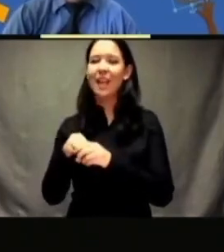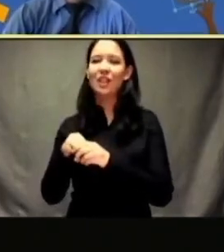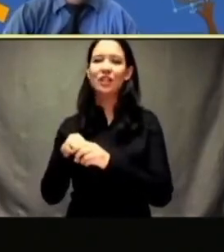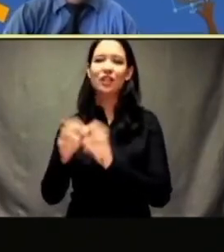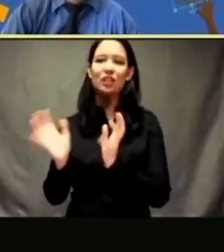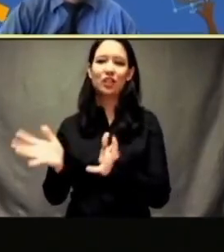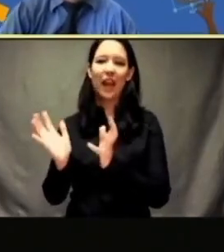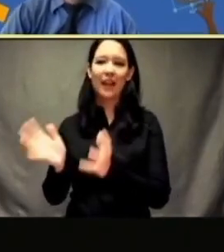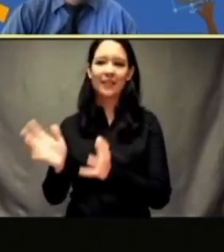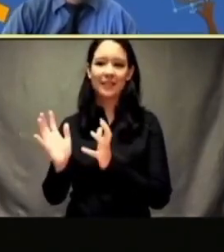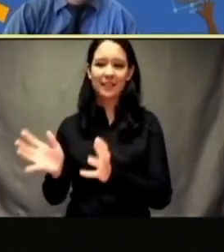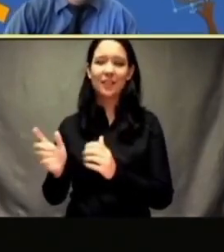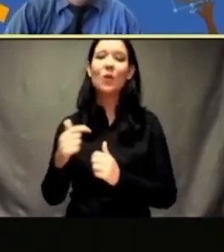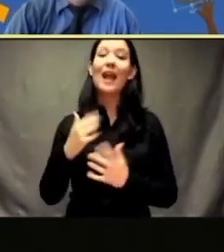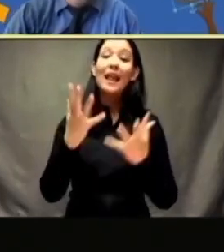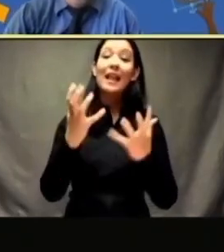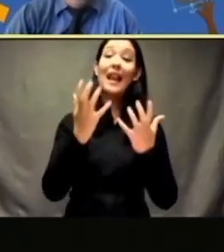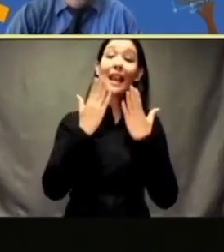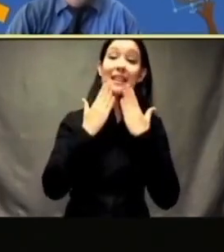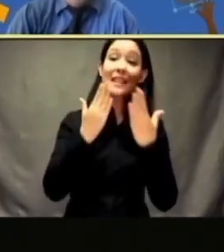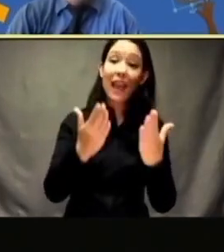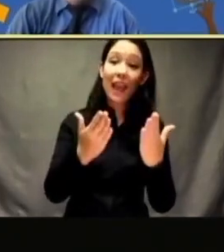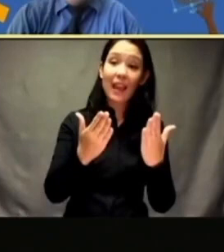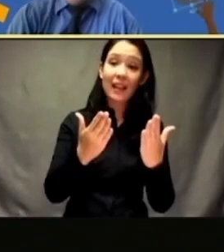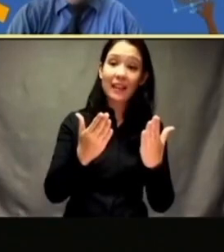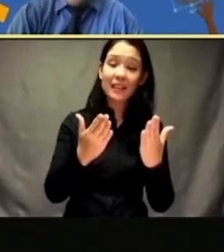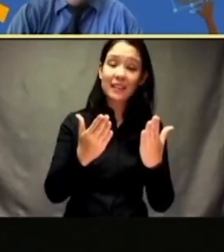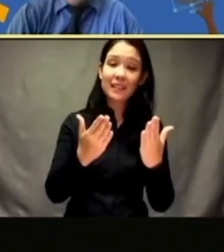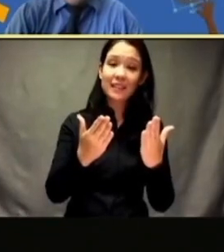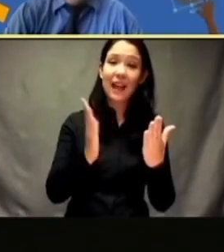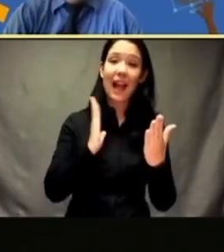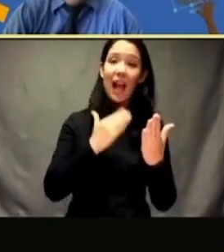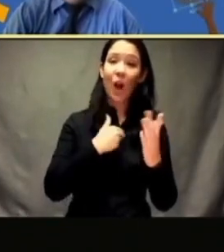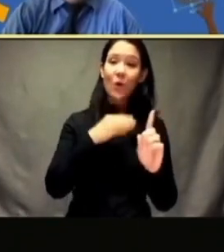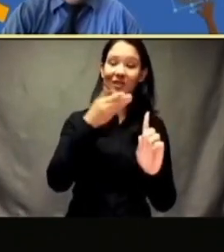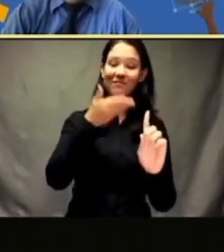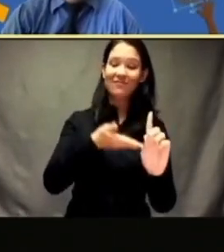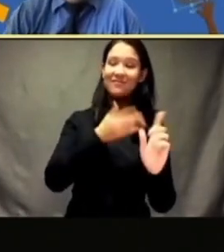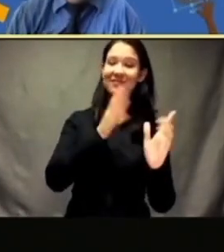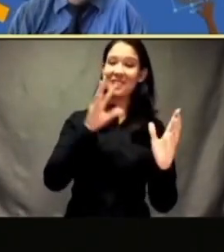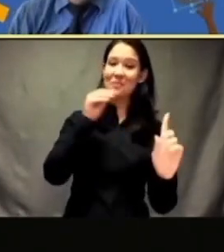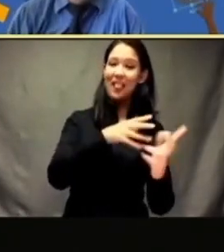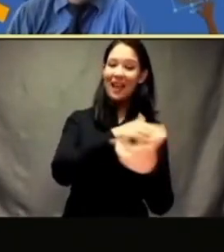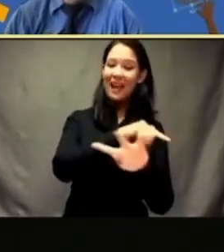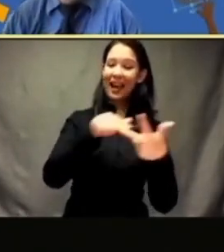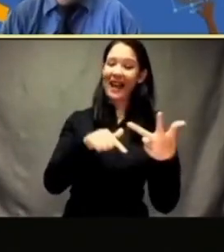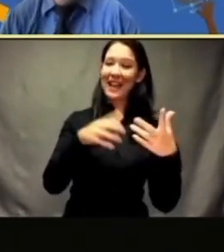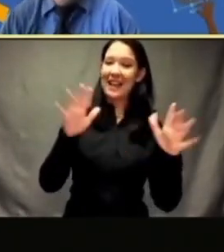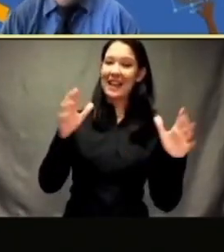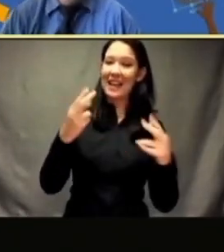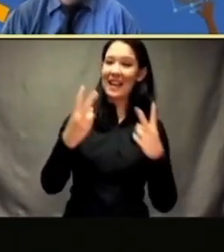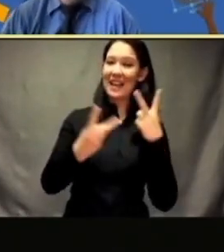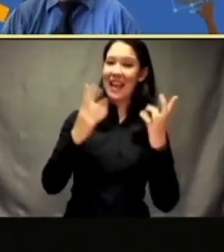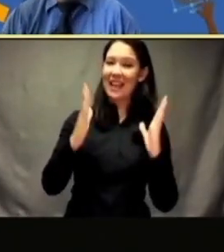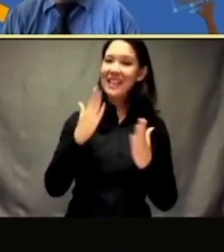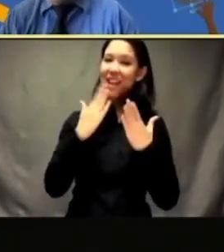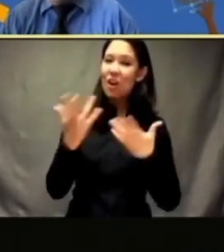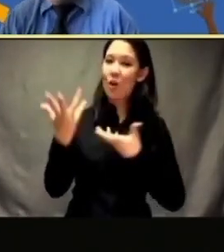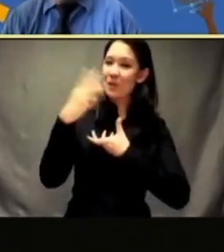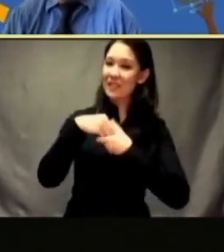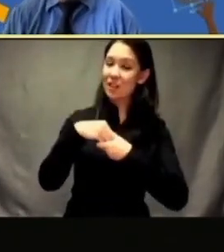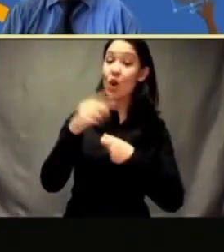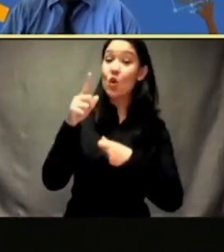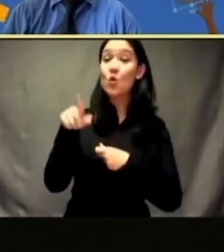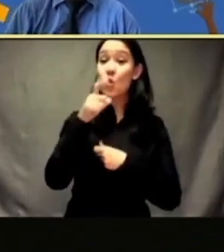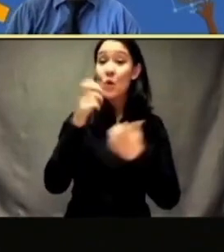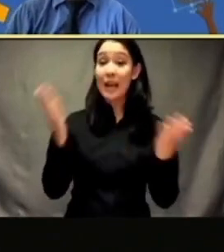Okay, so we want to thank you. I want to thank our spotlight guests. Thank you so much for participating with us. To those of you who are